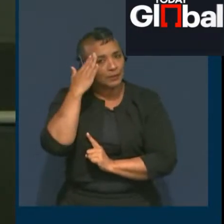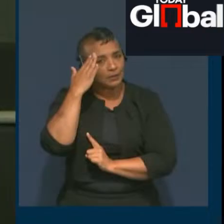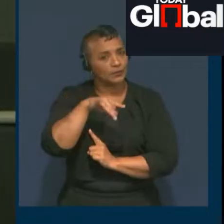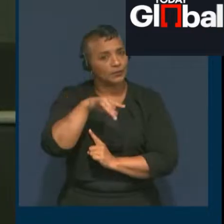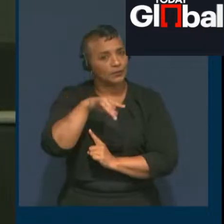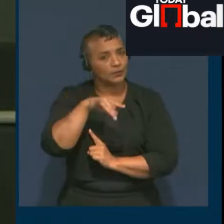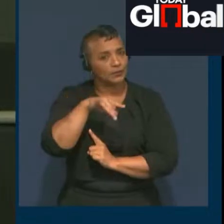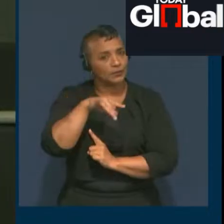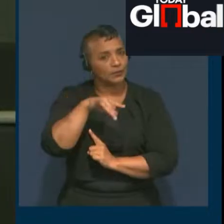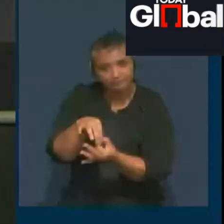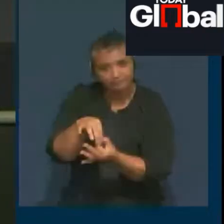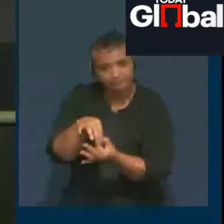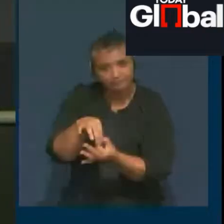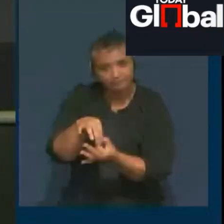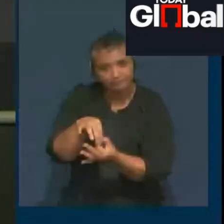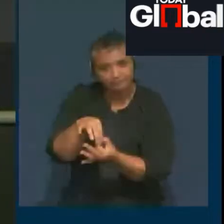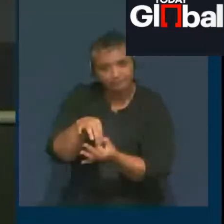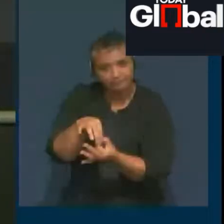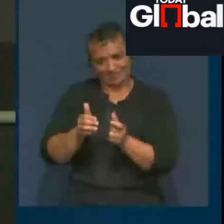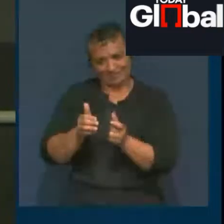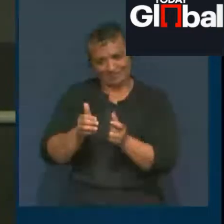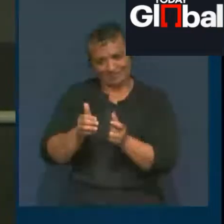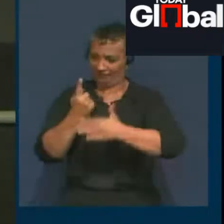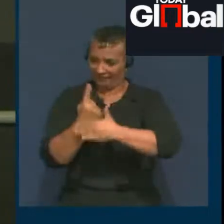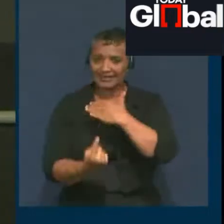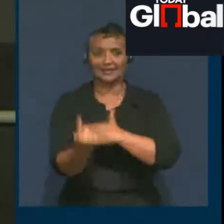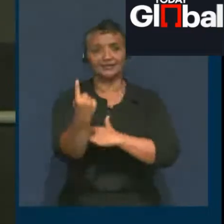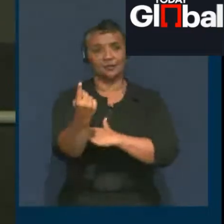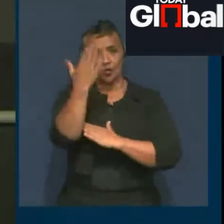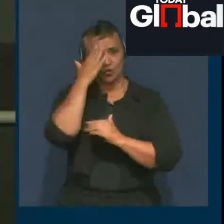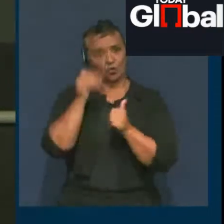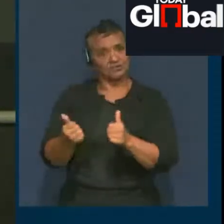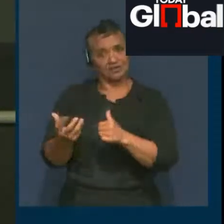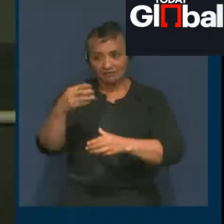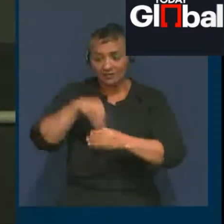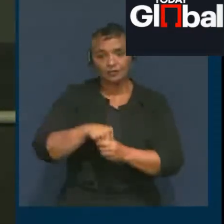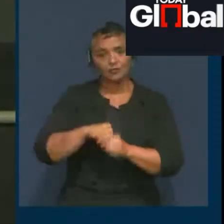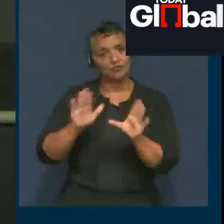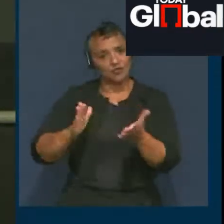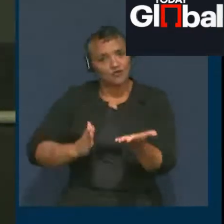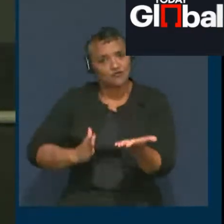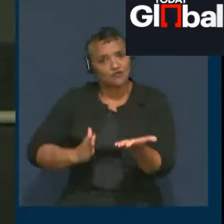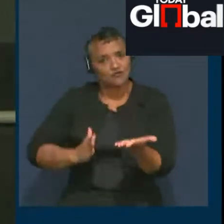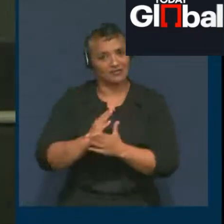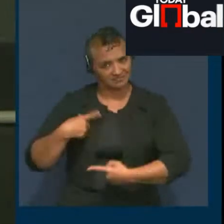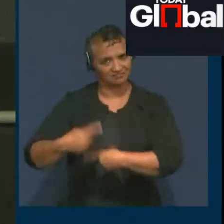person's life, by their ability to live independently, to choose to participate and exercise their rights in full.